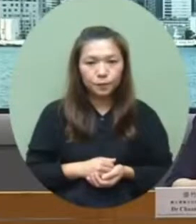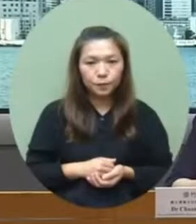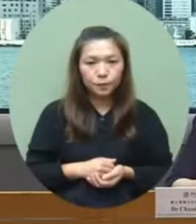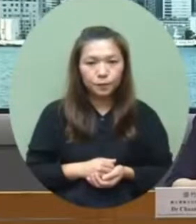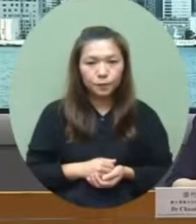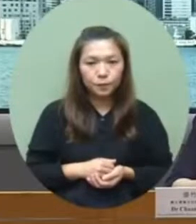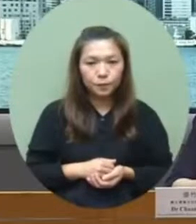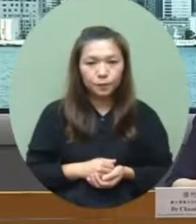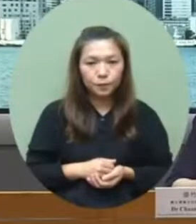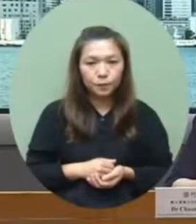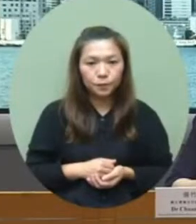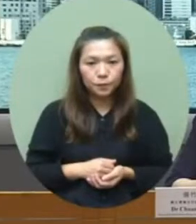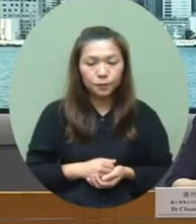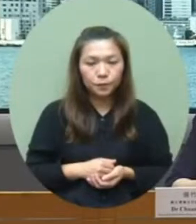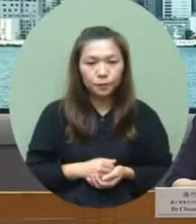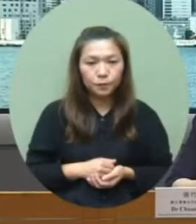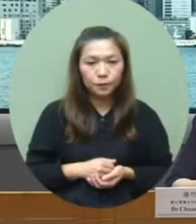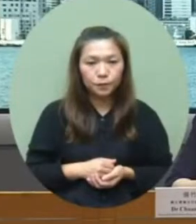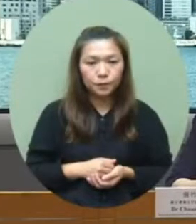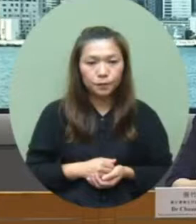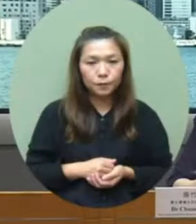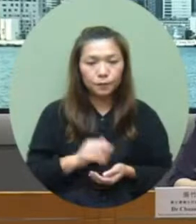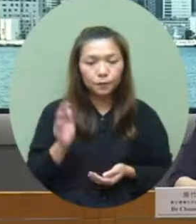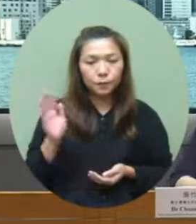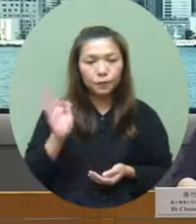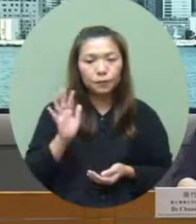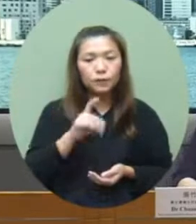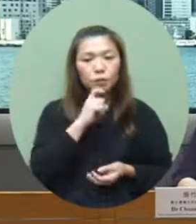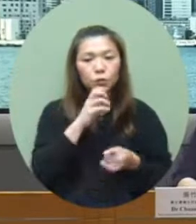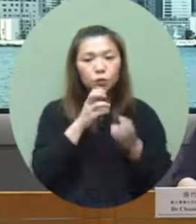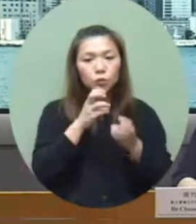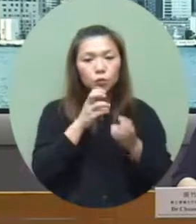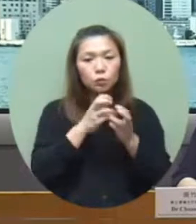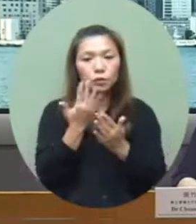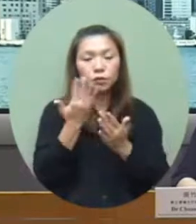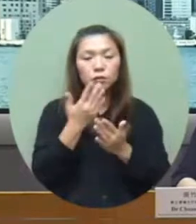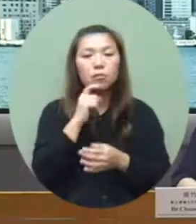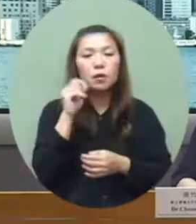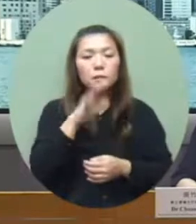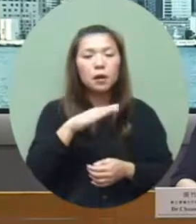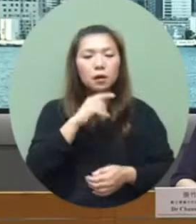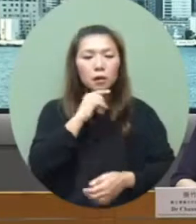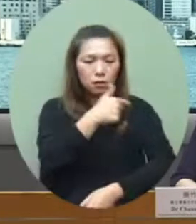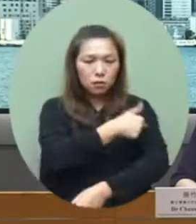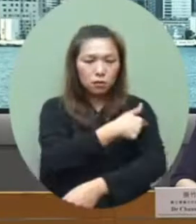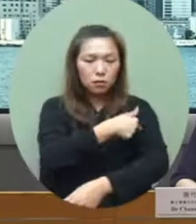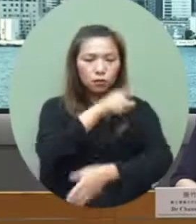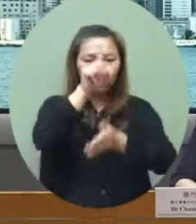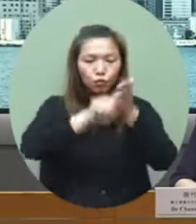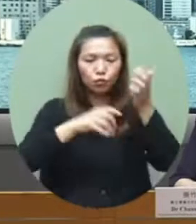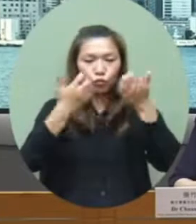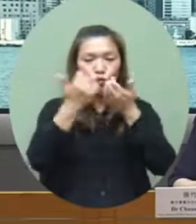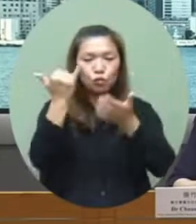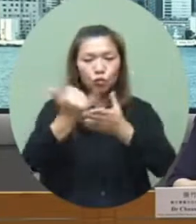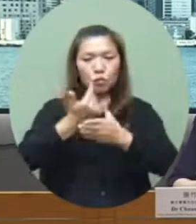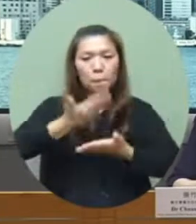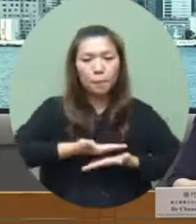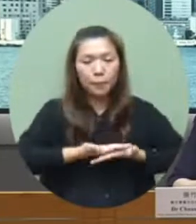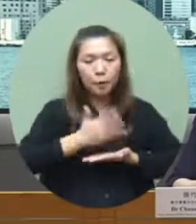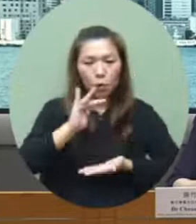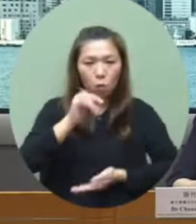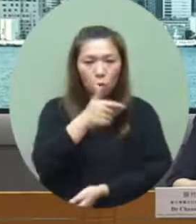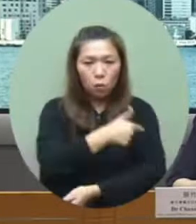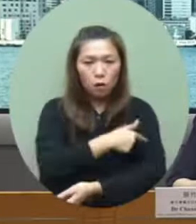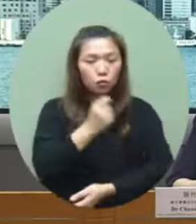The lady on the right in the front row, please. Cable news. Now, the lowering of the